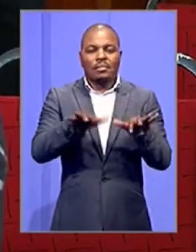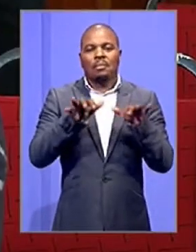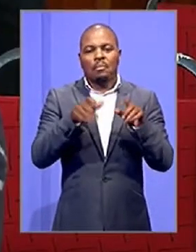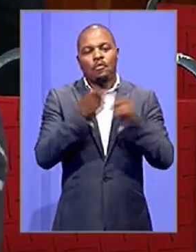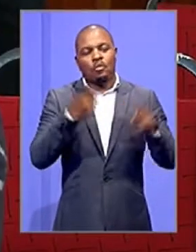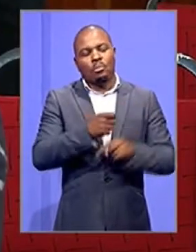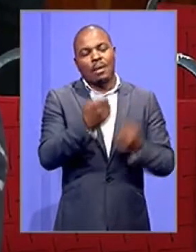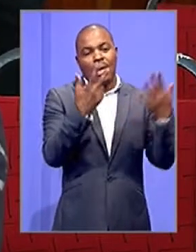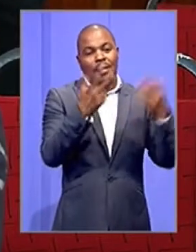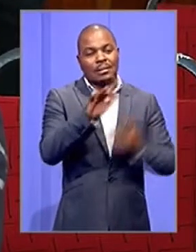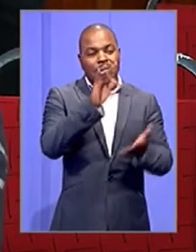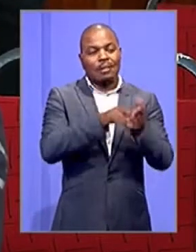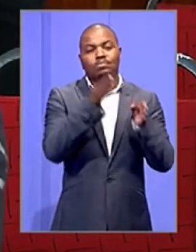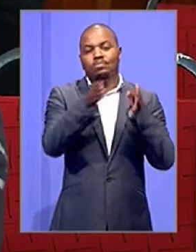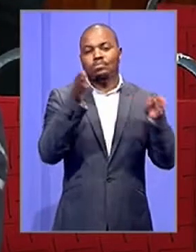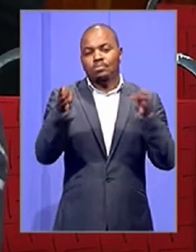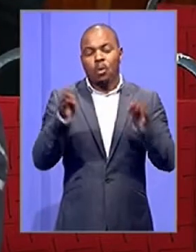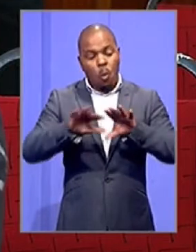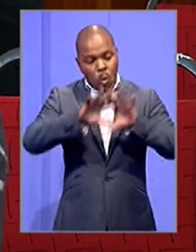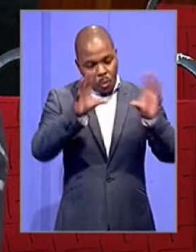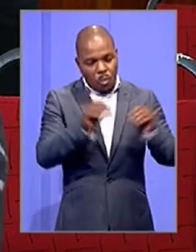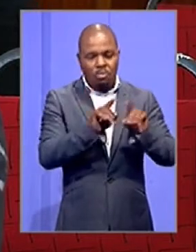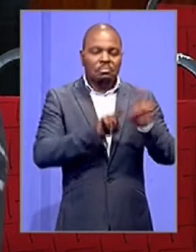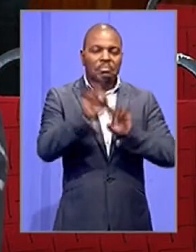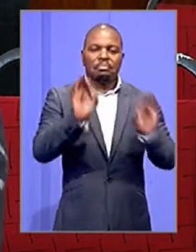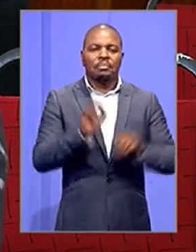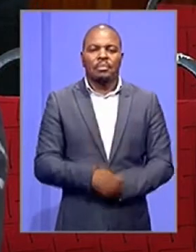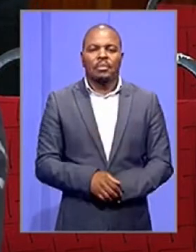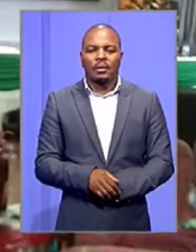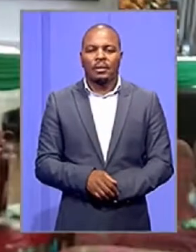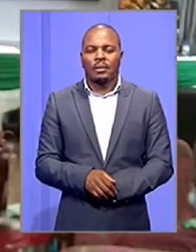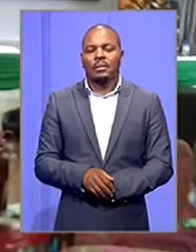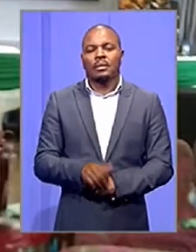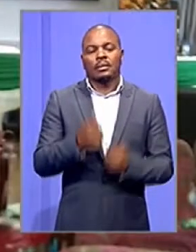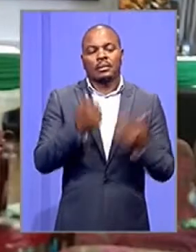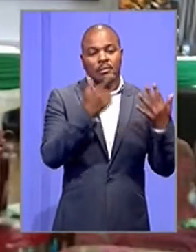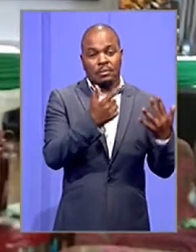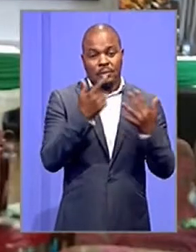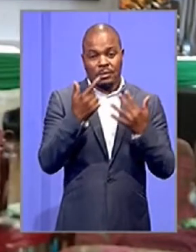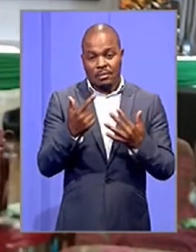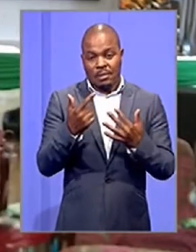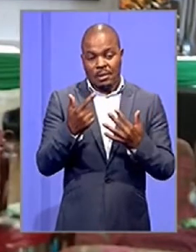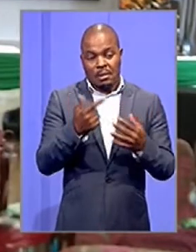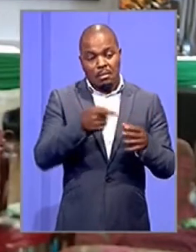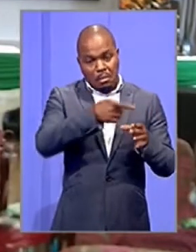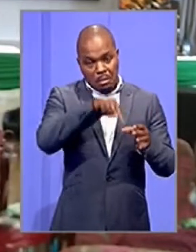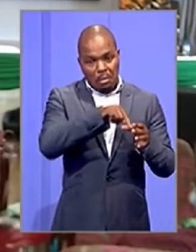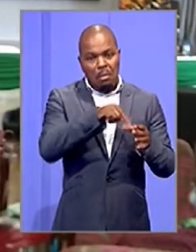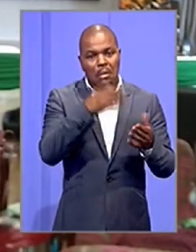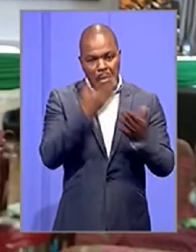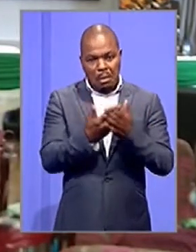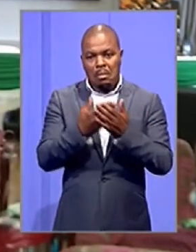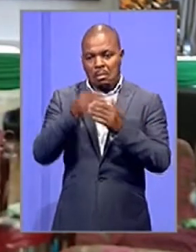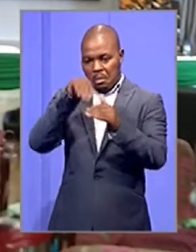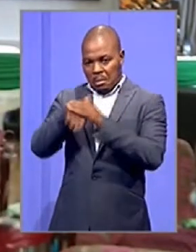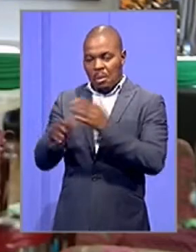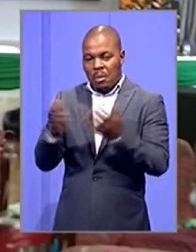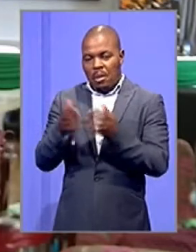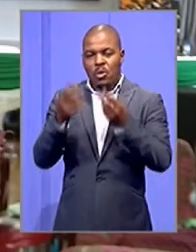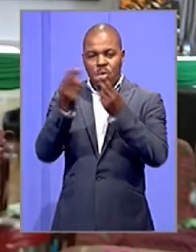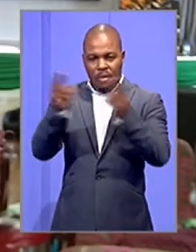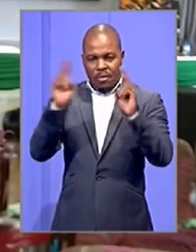disentereng tse seswai ka moka ba atlegile ba masome supa-supa ba na le maswanedi a go ya yunibesiti ba